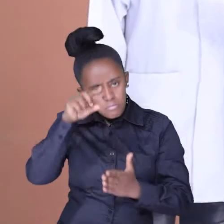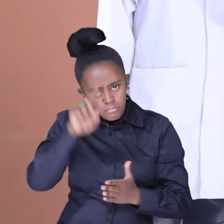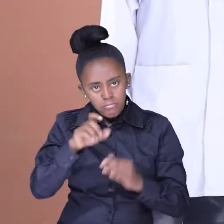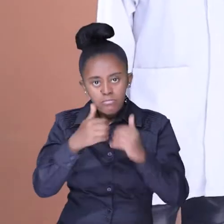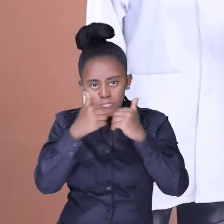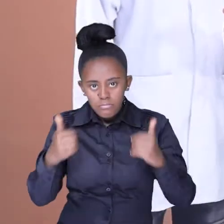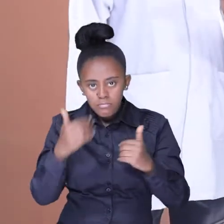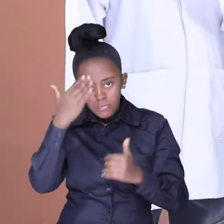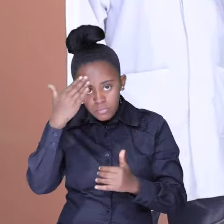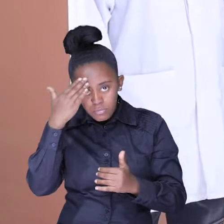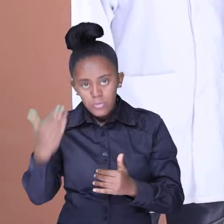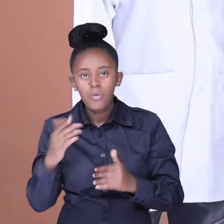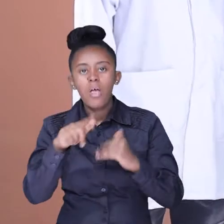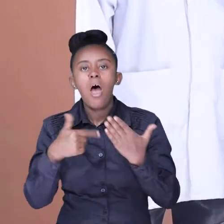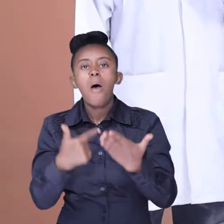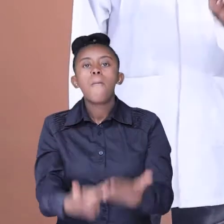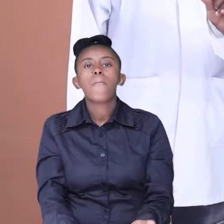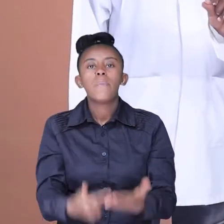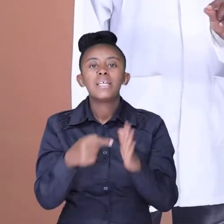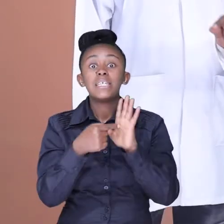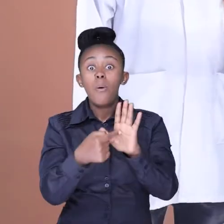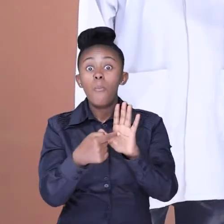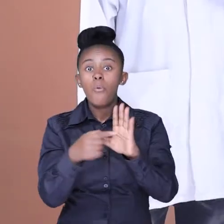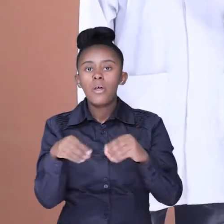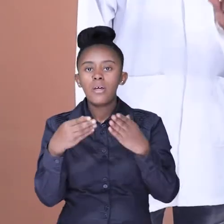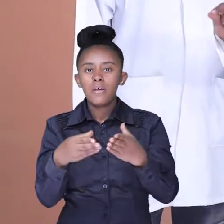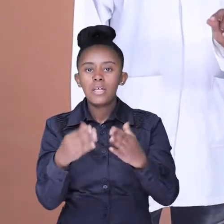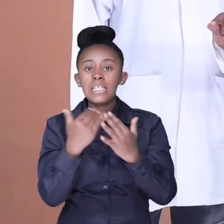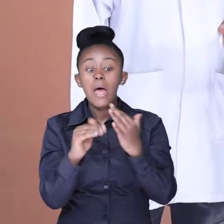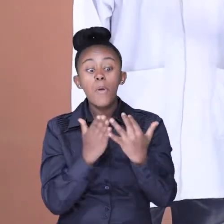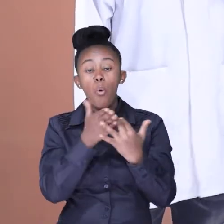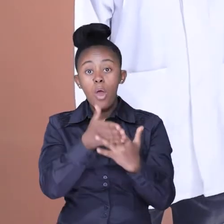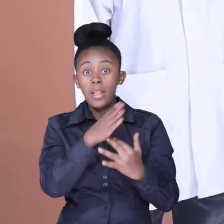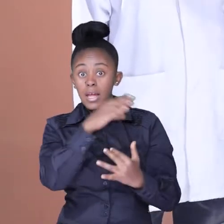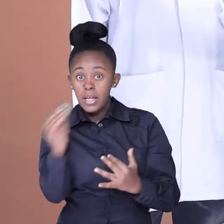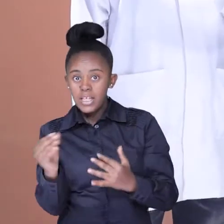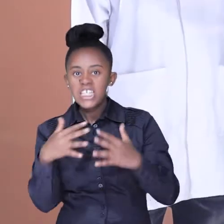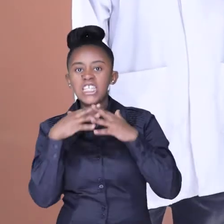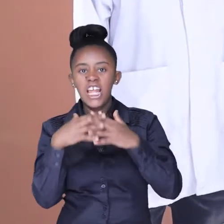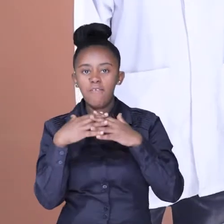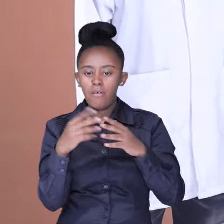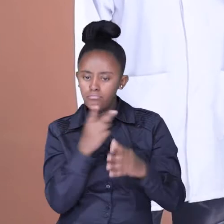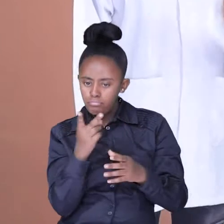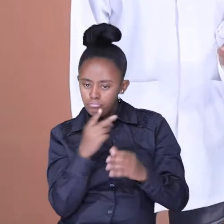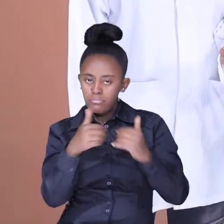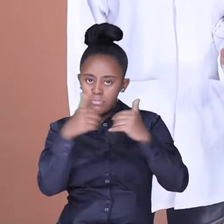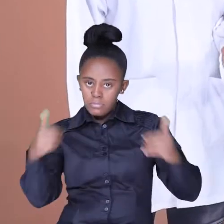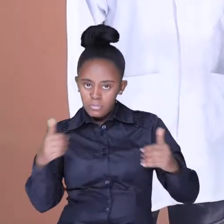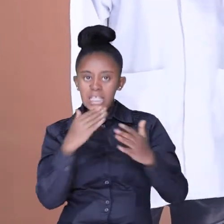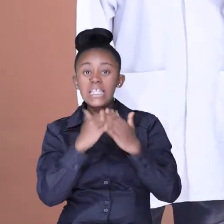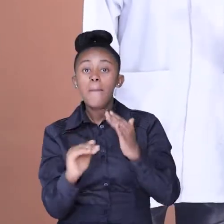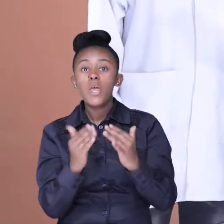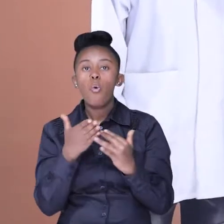to know about the symbol given for semiconductor and the device given for